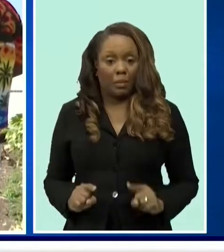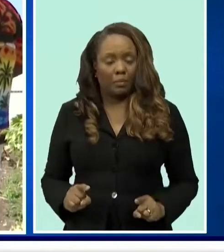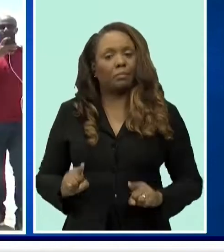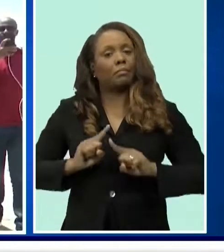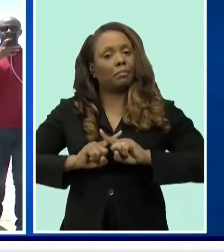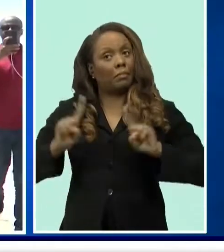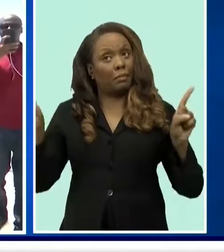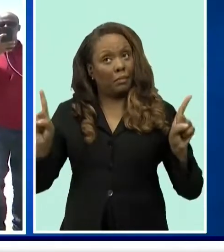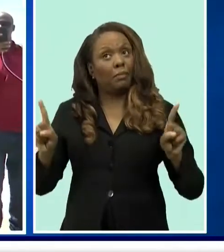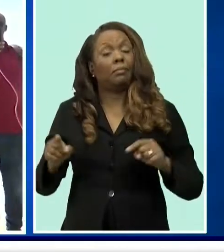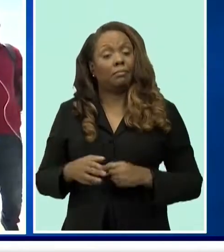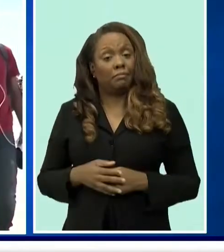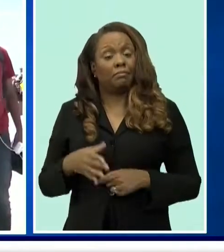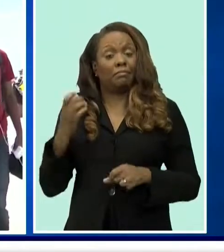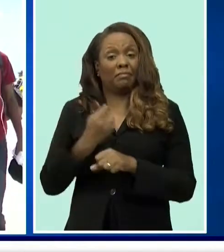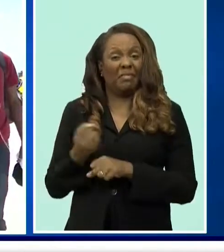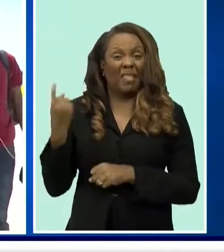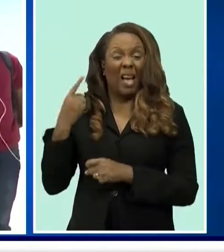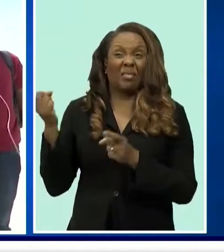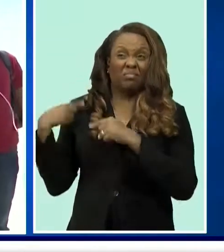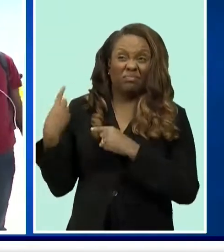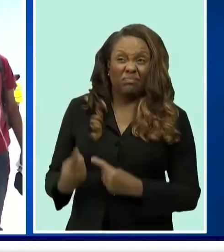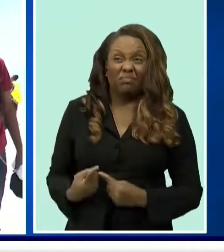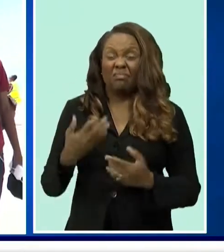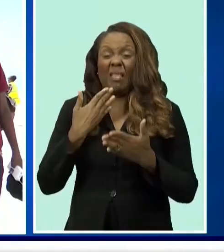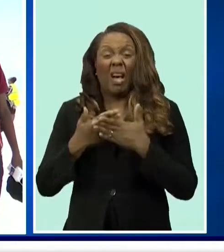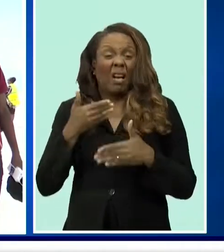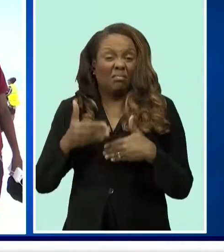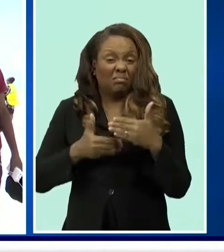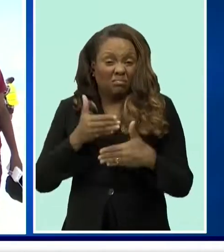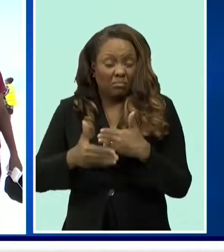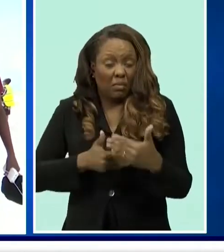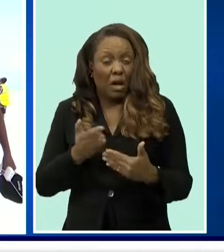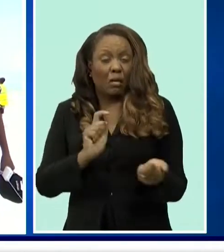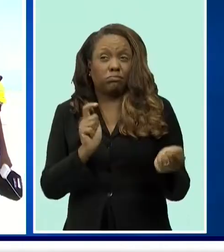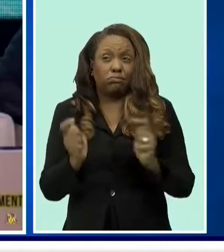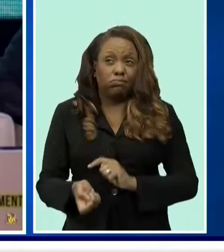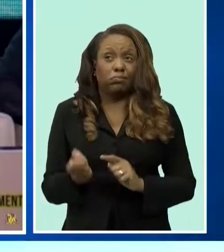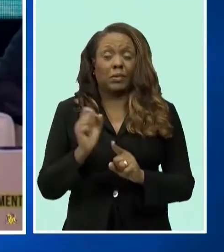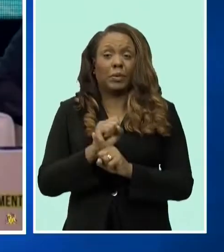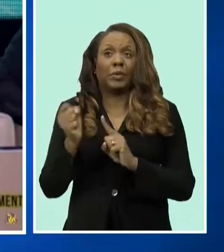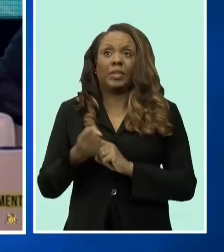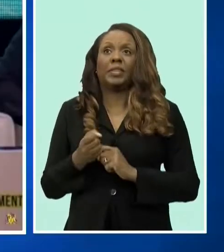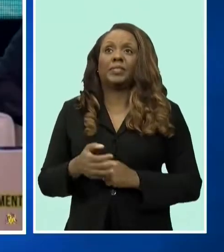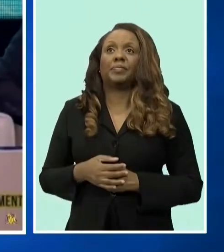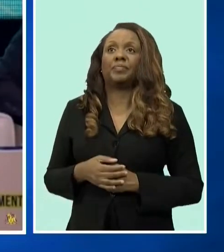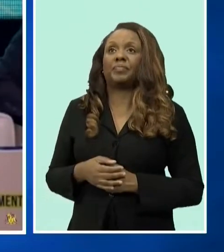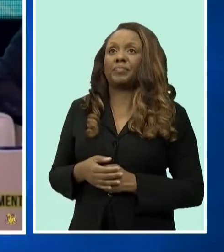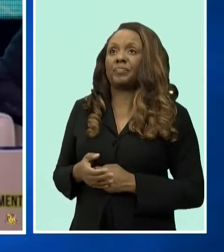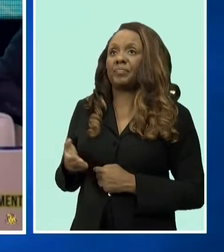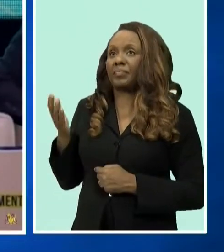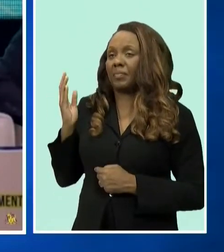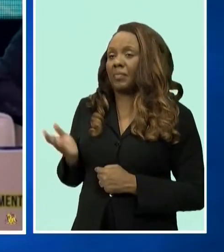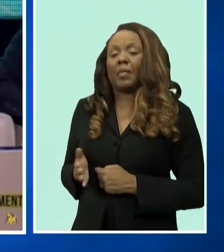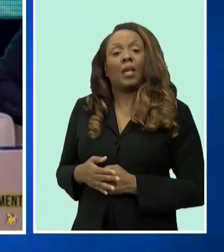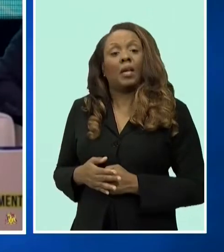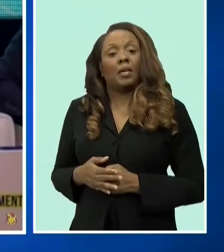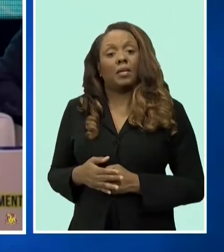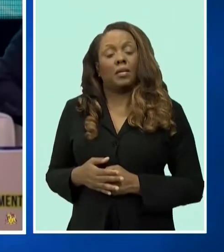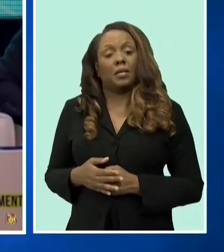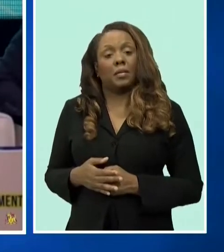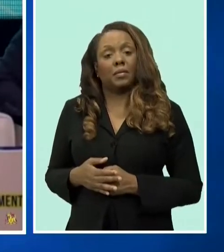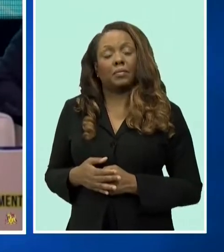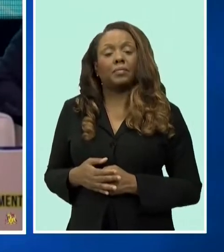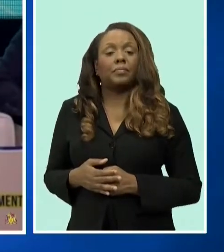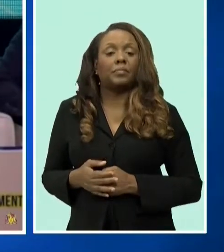in the past year in particular, significant strides have been made to turn around the situation. I don't think that it gives any of us any pleasure when we